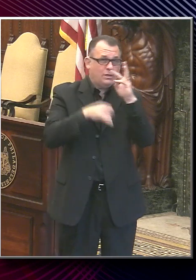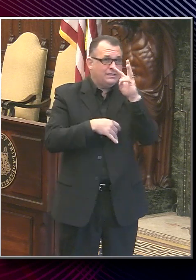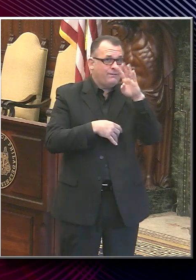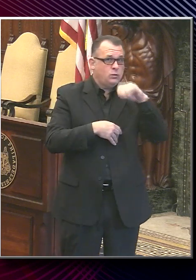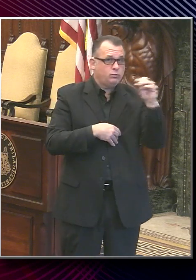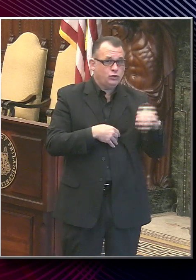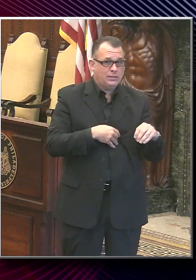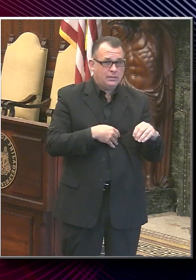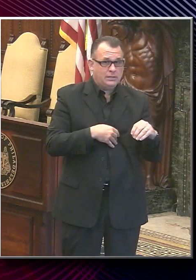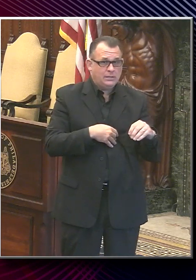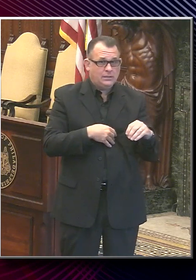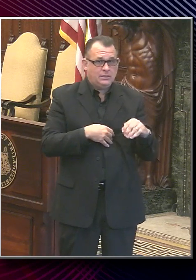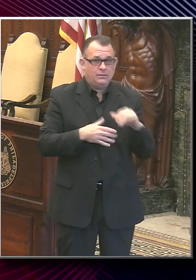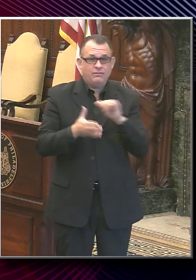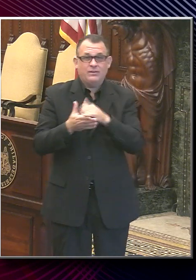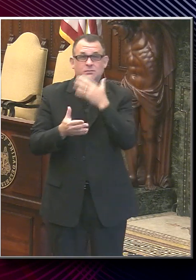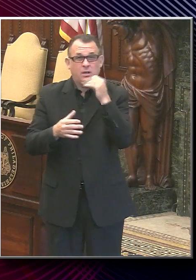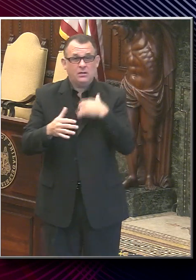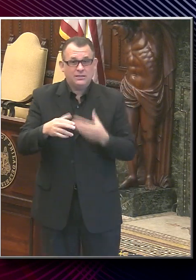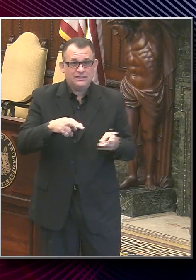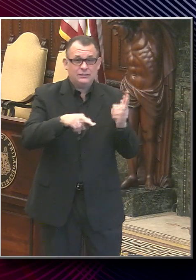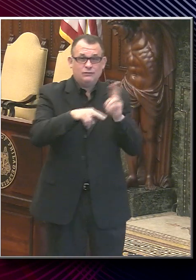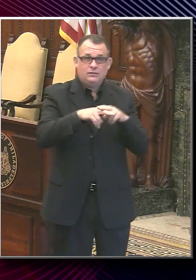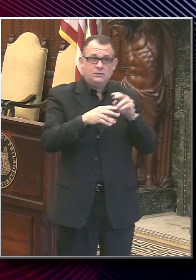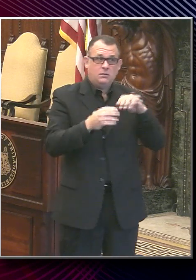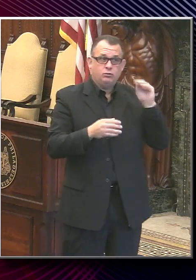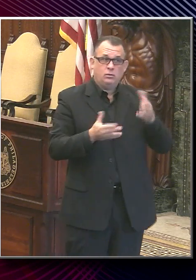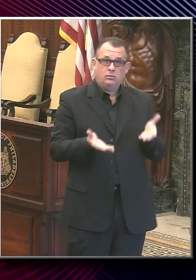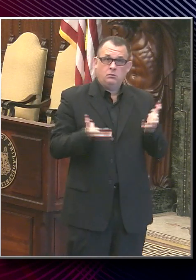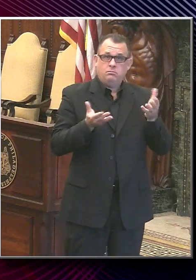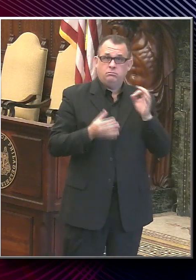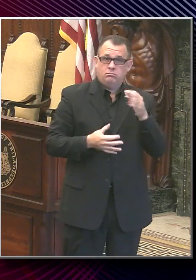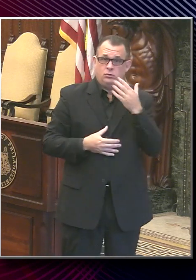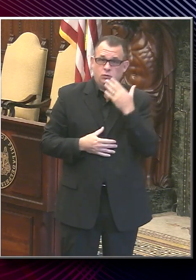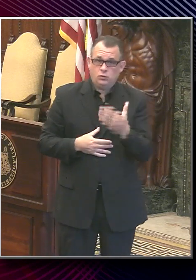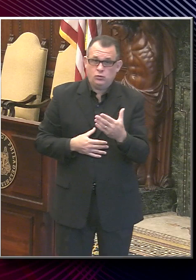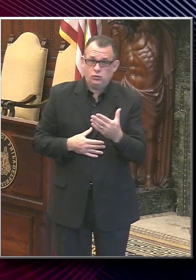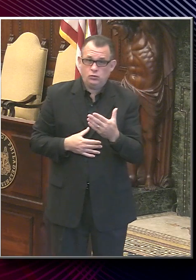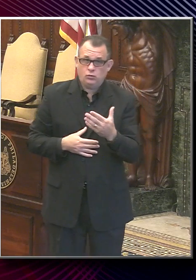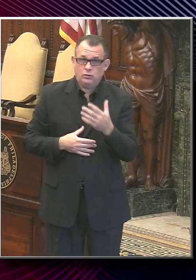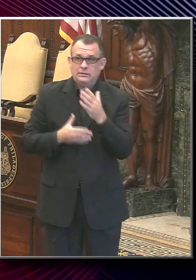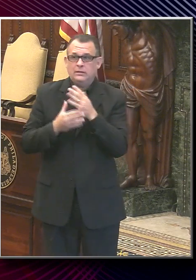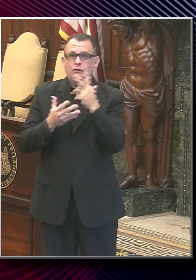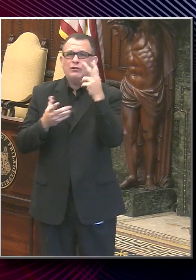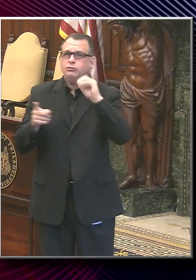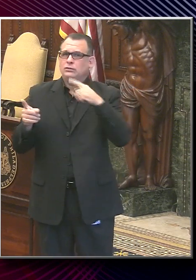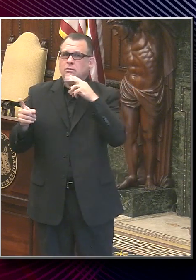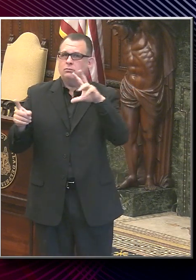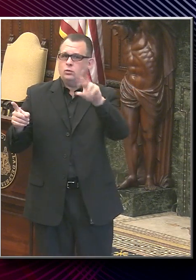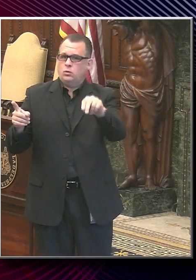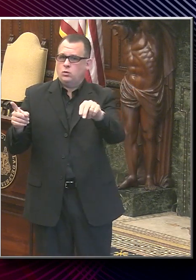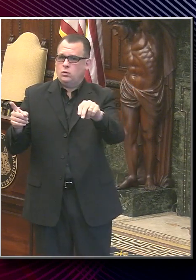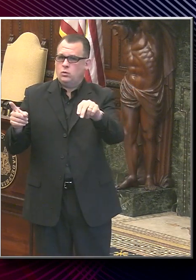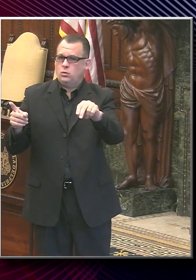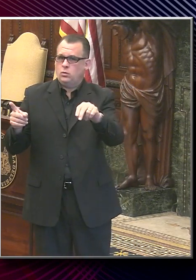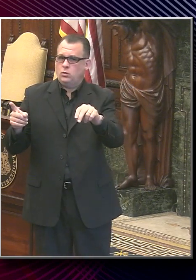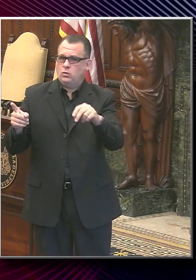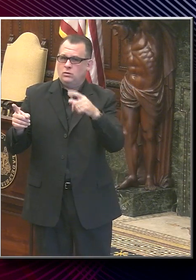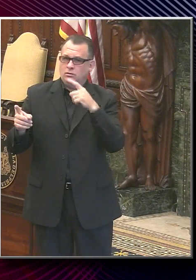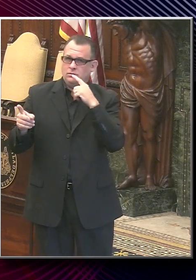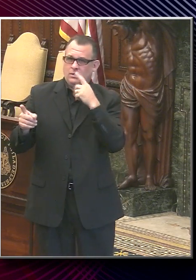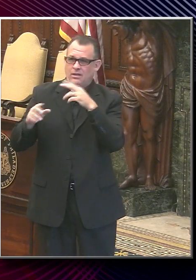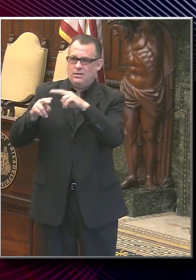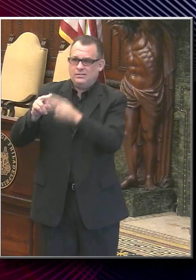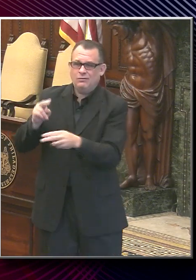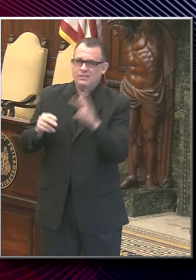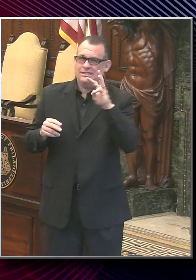up from 55% the week earlier. We had 3% who refused. That's down from 6% the week earlier. And we have not